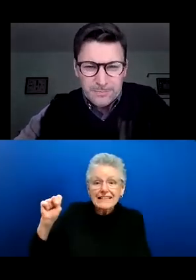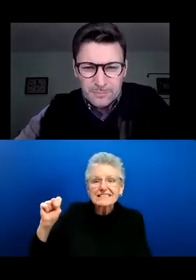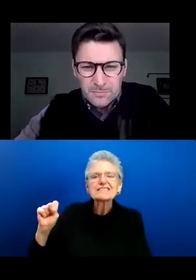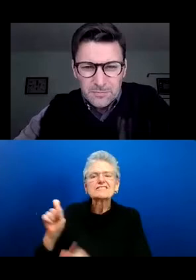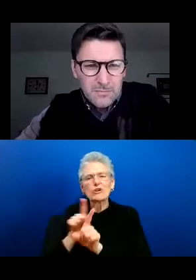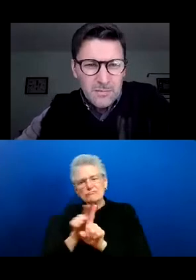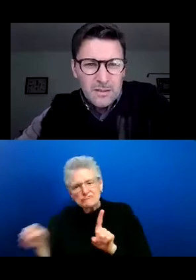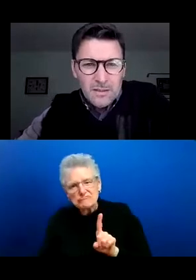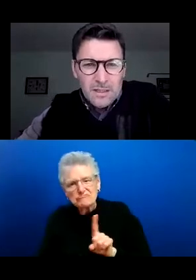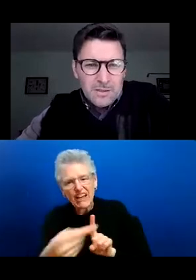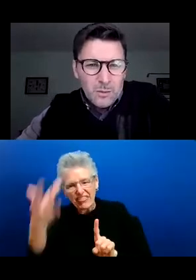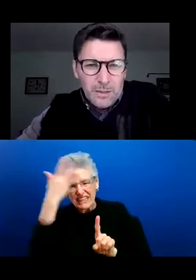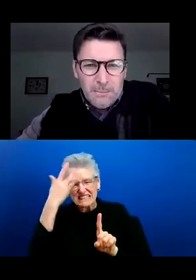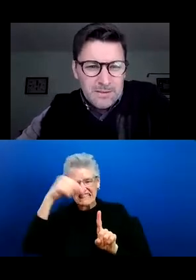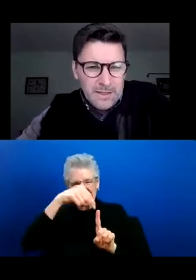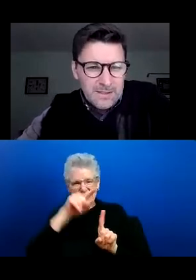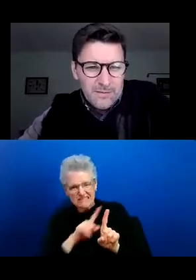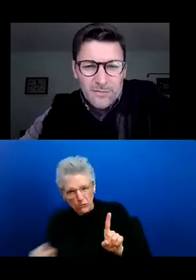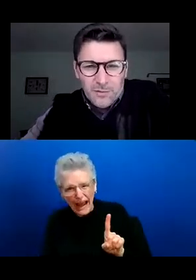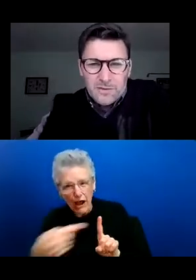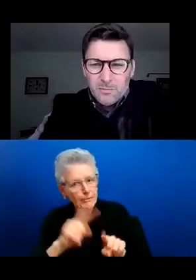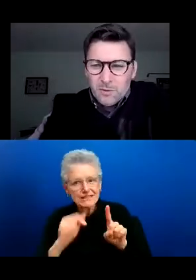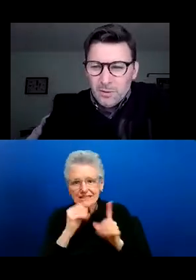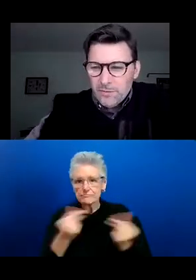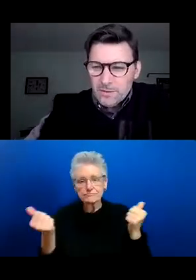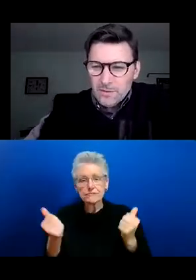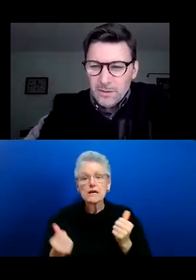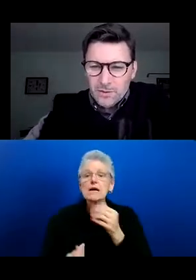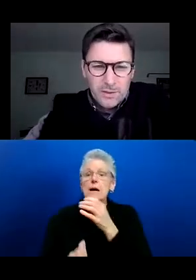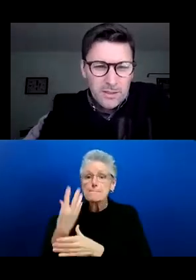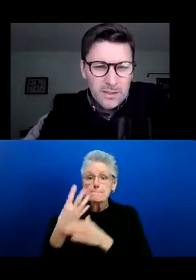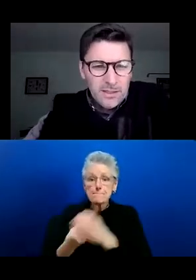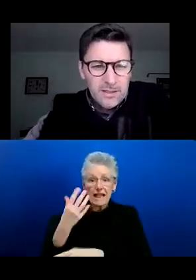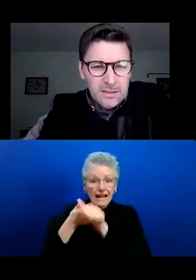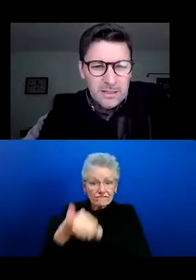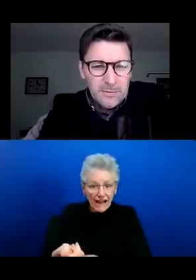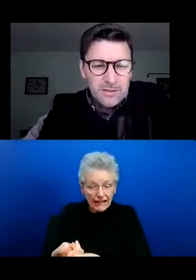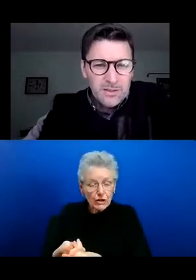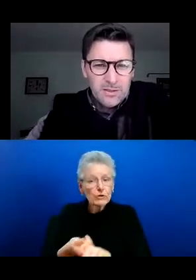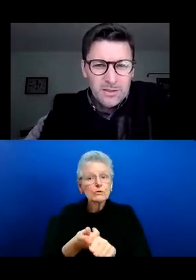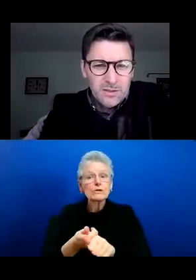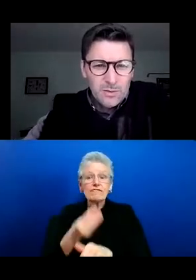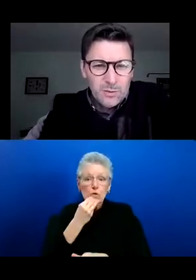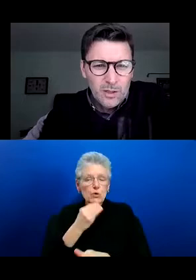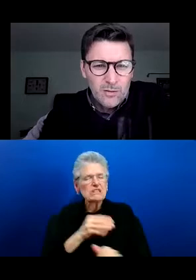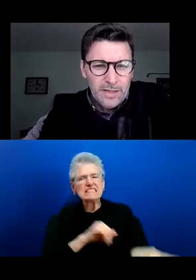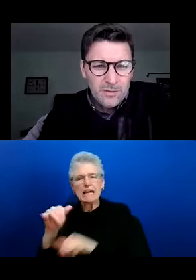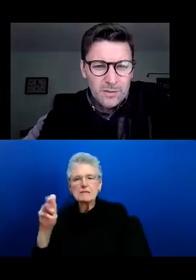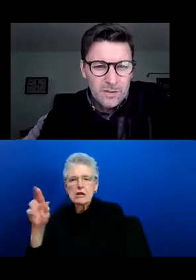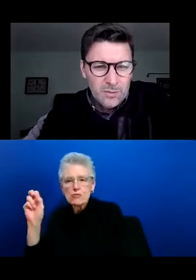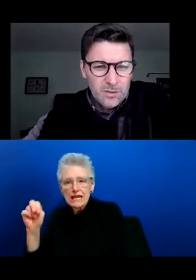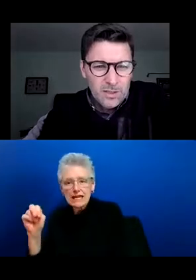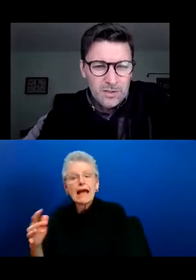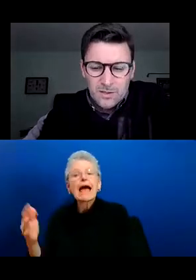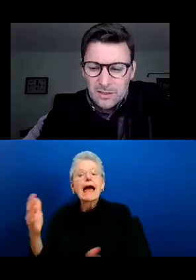vessel. So plant-based diets have very similar benefits to the Mediterranean diet. In addition to